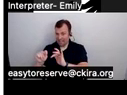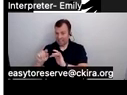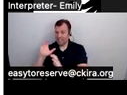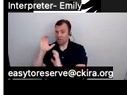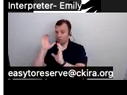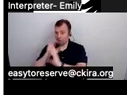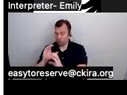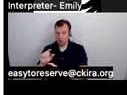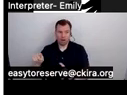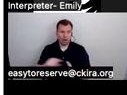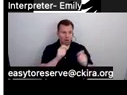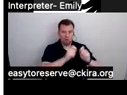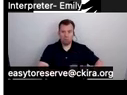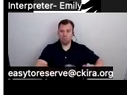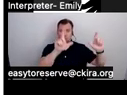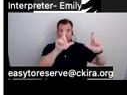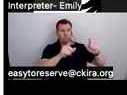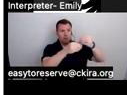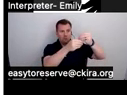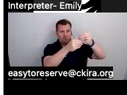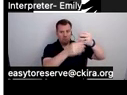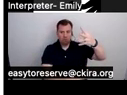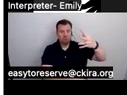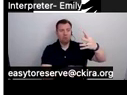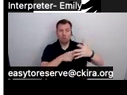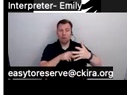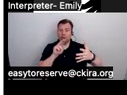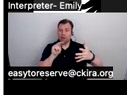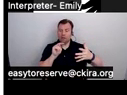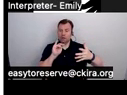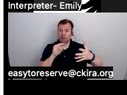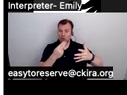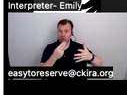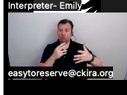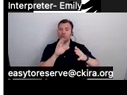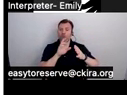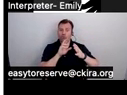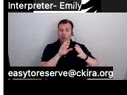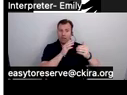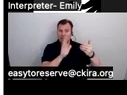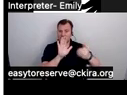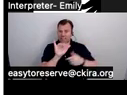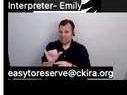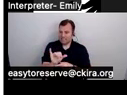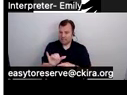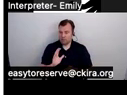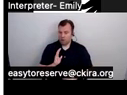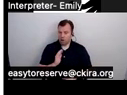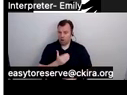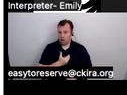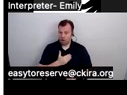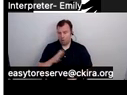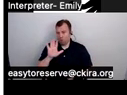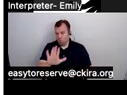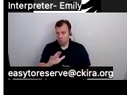of other grants that are funded by NIH that are similar to your research. And it'll give you information like, well,